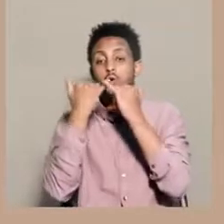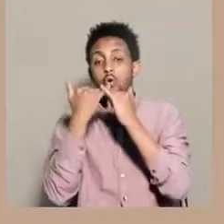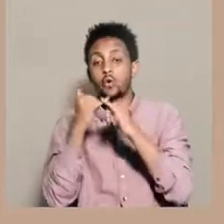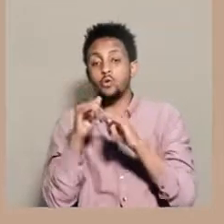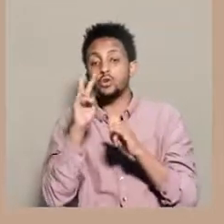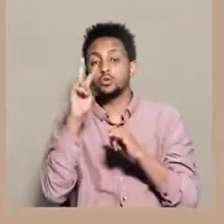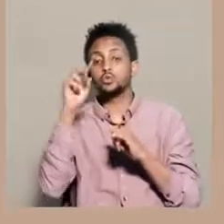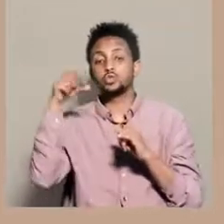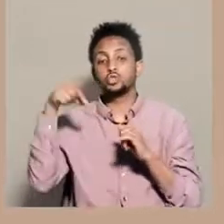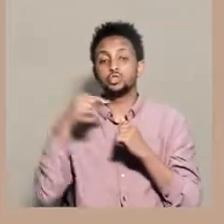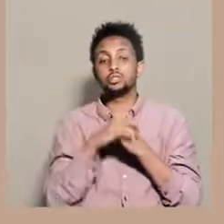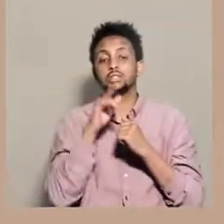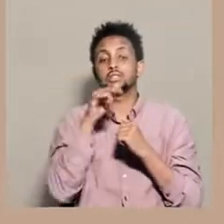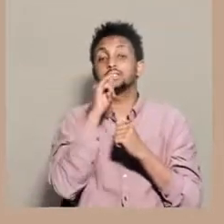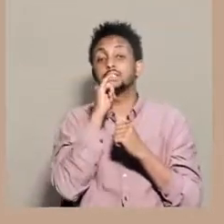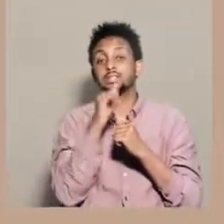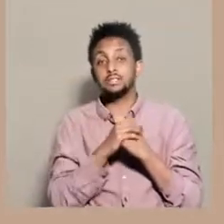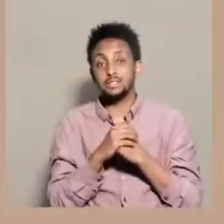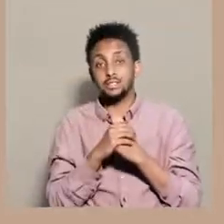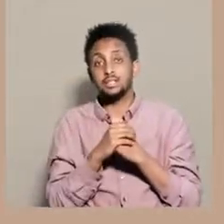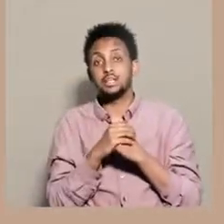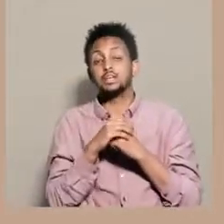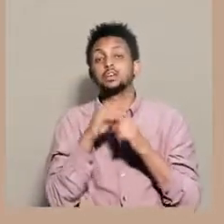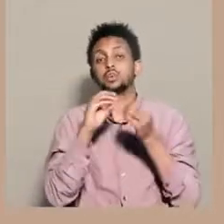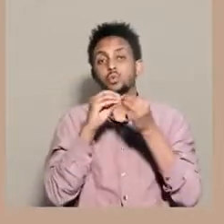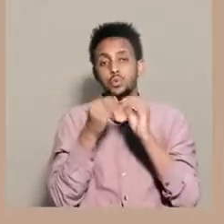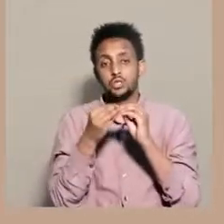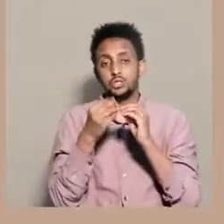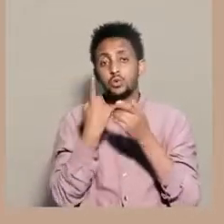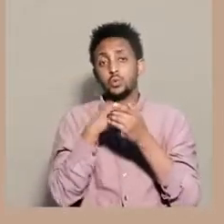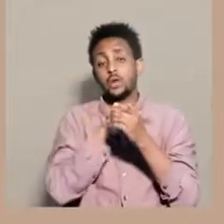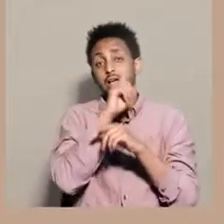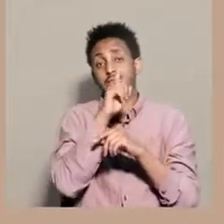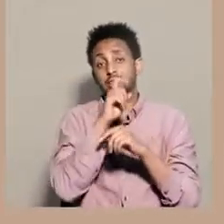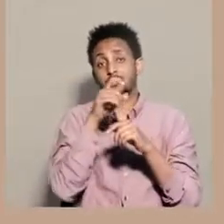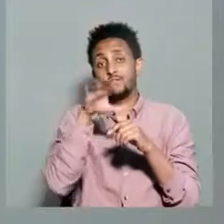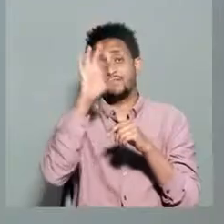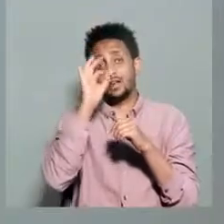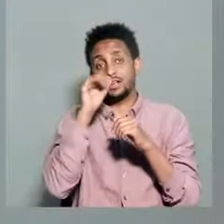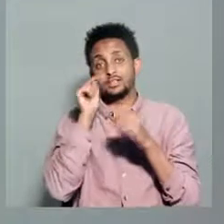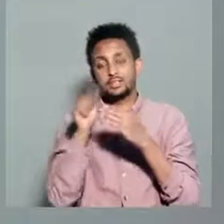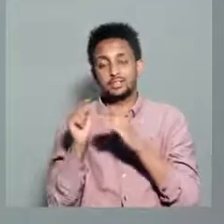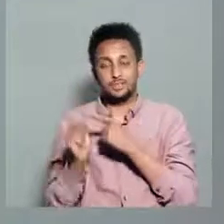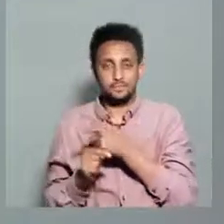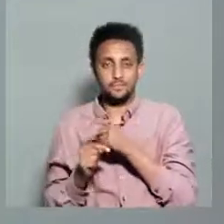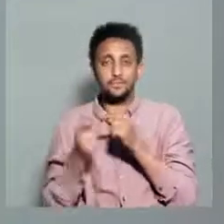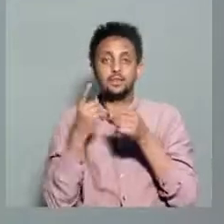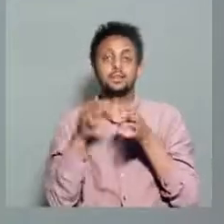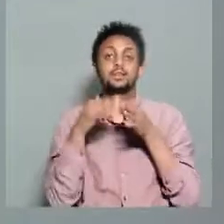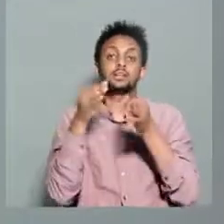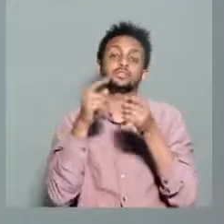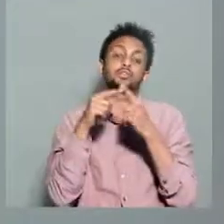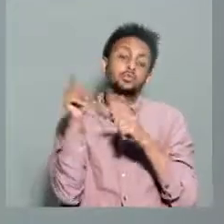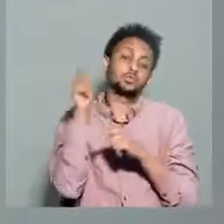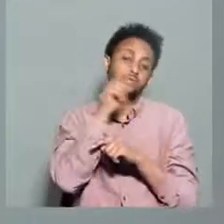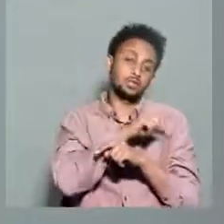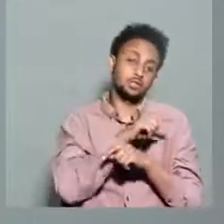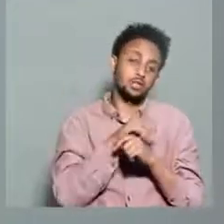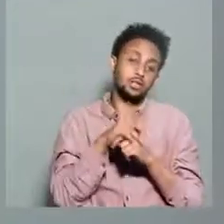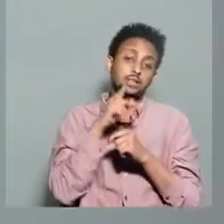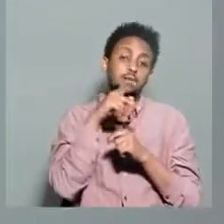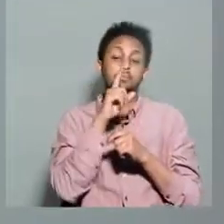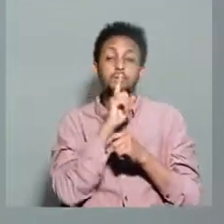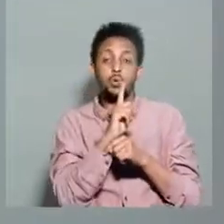over 2g. This is the equation left. We are asked to find this. Let's transfer this to this side.